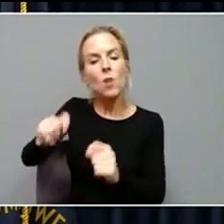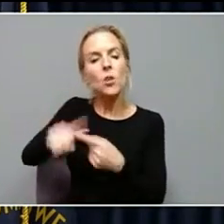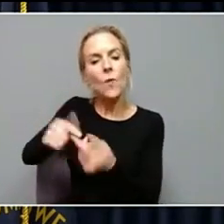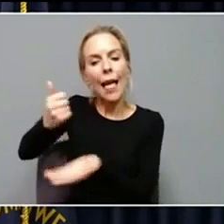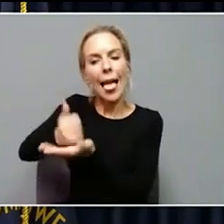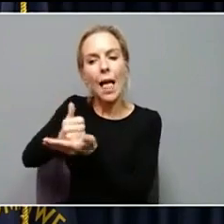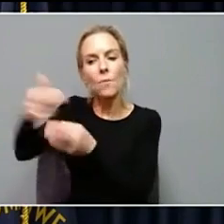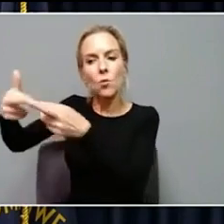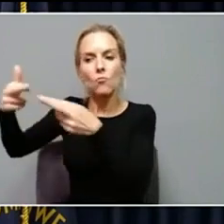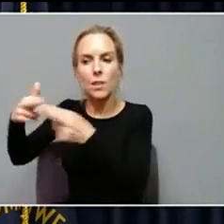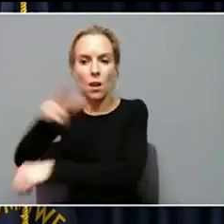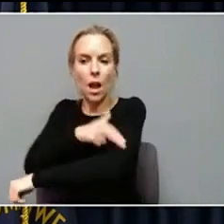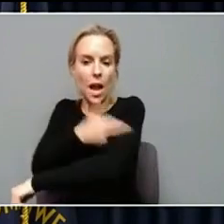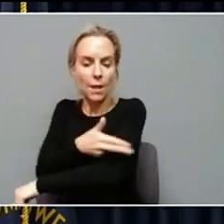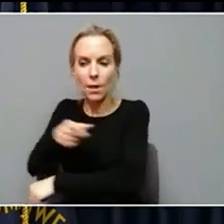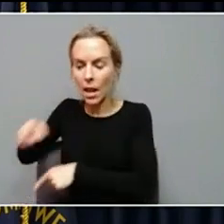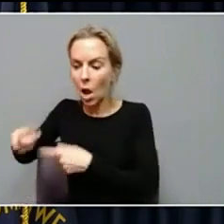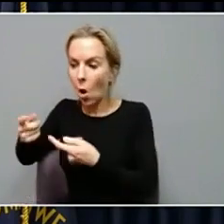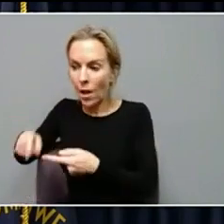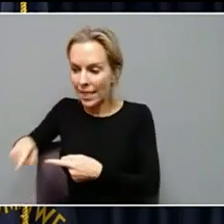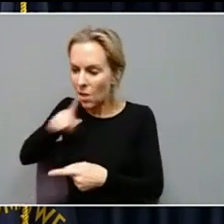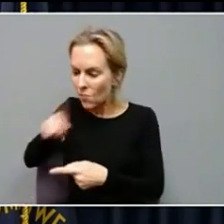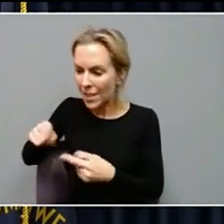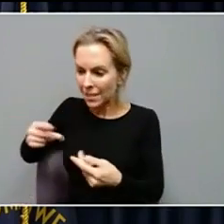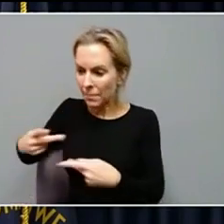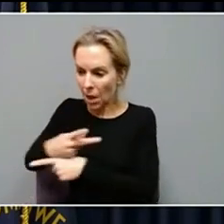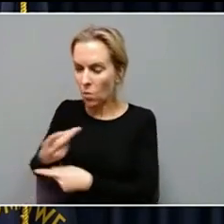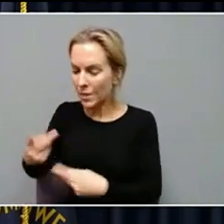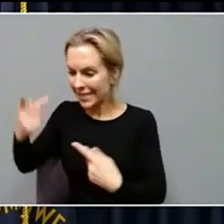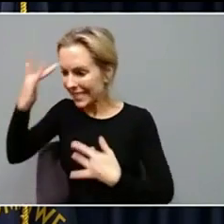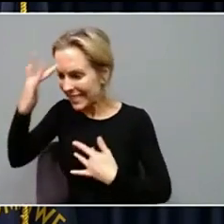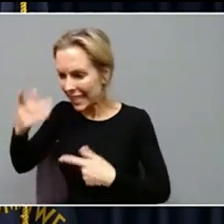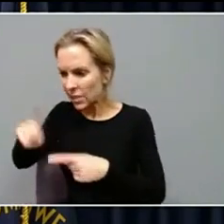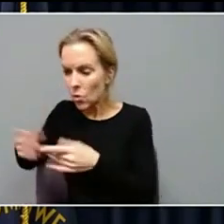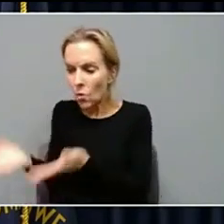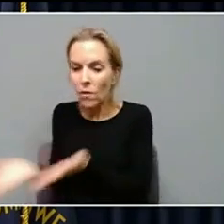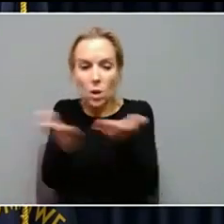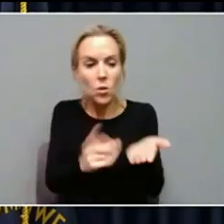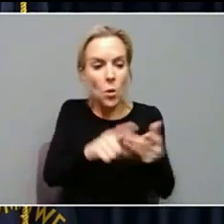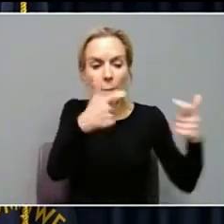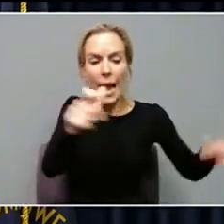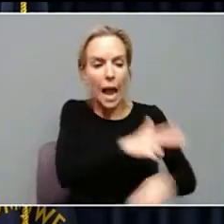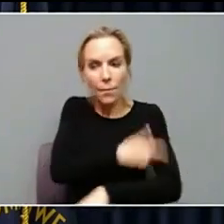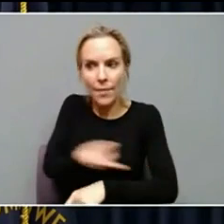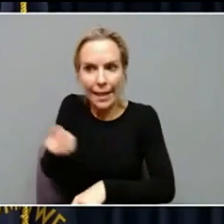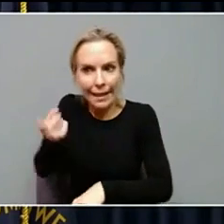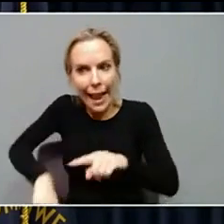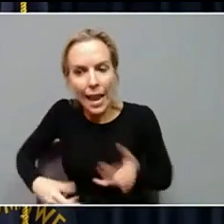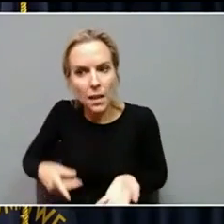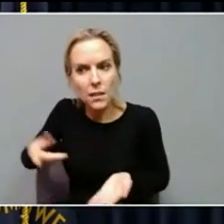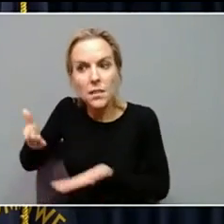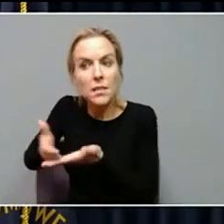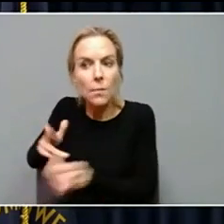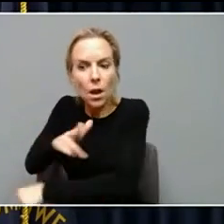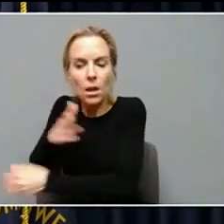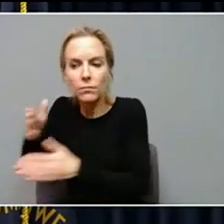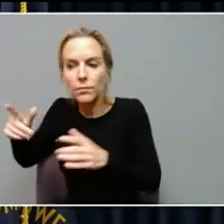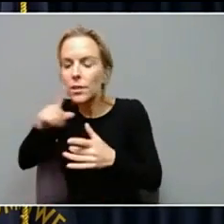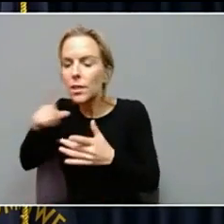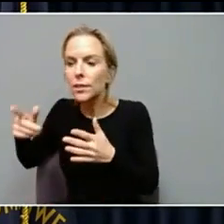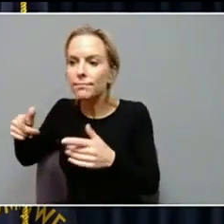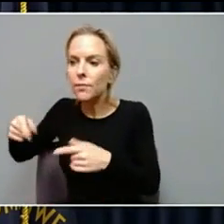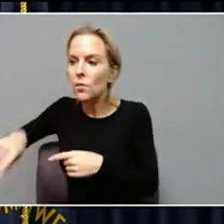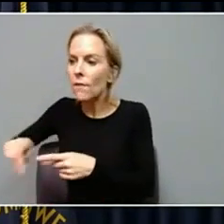hurt, they get them out, and they can't get them out now. I mean, think about people on ventilators in a place that doesn't have an ICU. So our hope